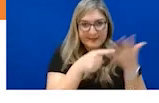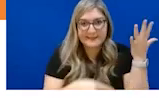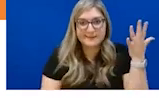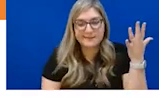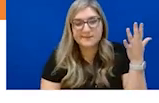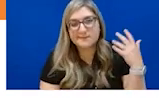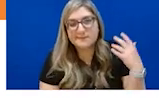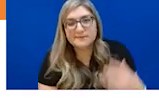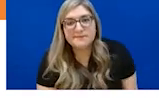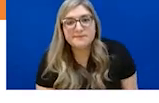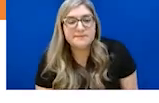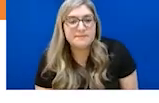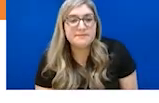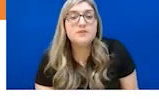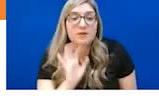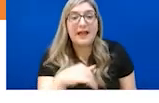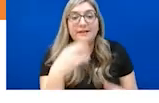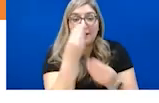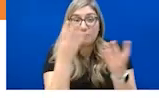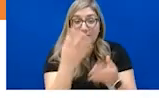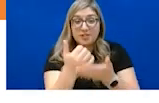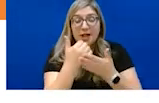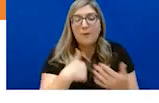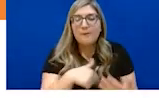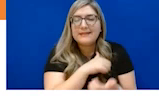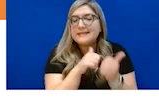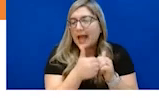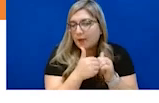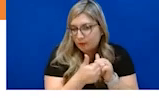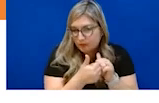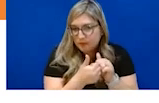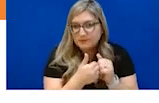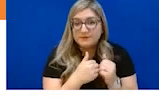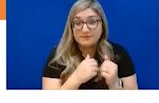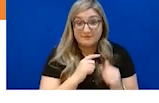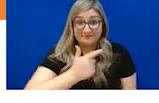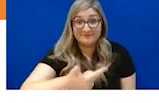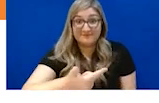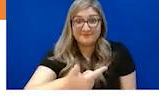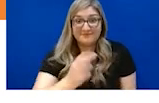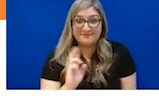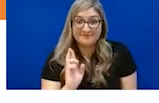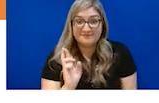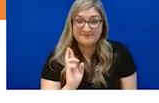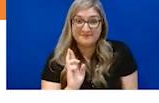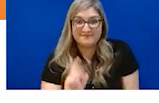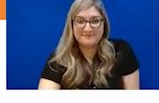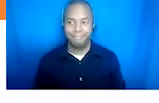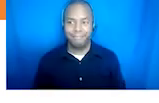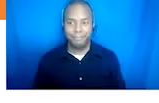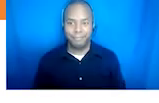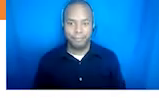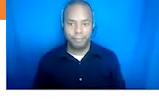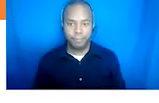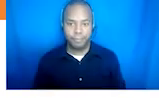information to our benefit. So you see here that the most searched for courses in spring